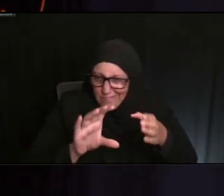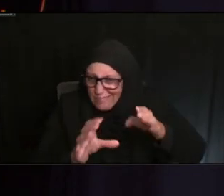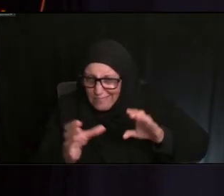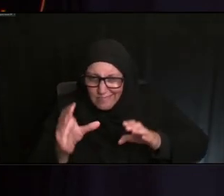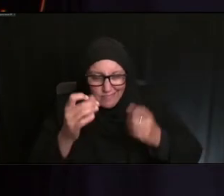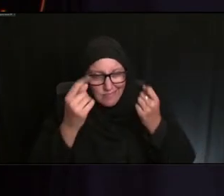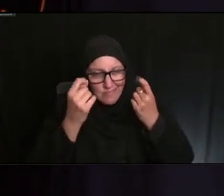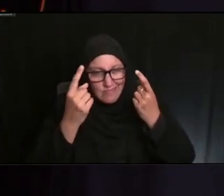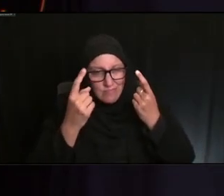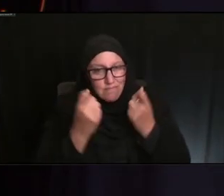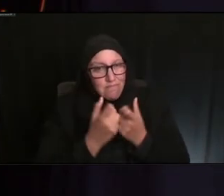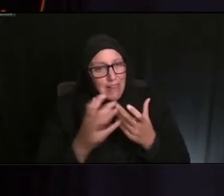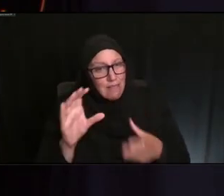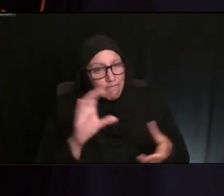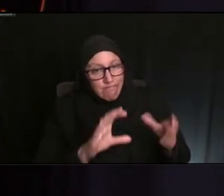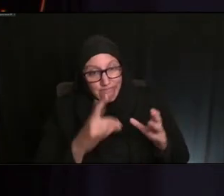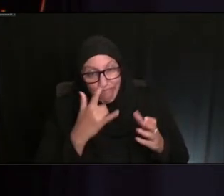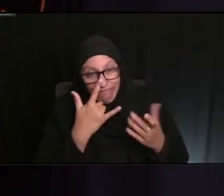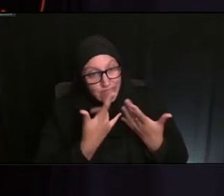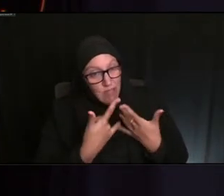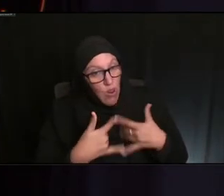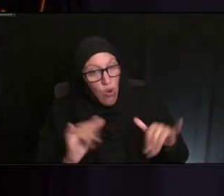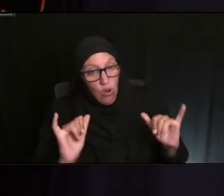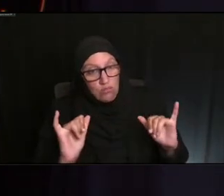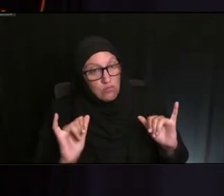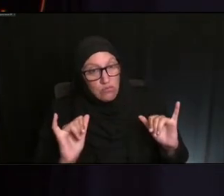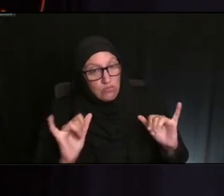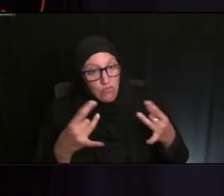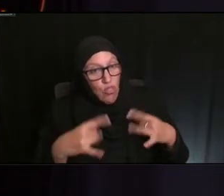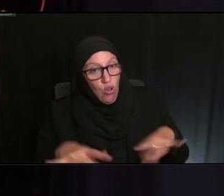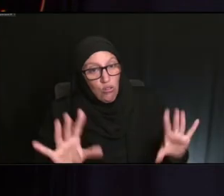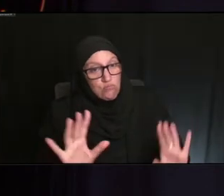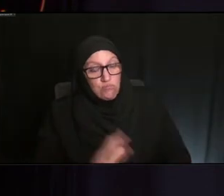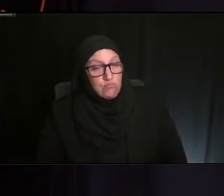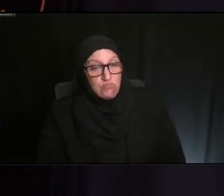were lost in this. They did not have